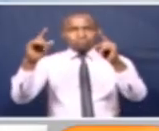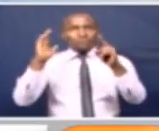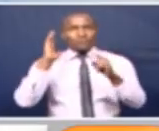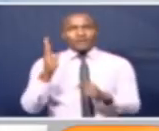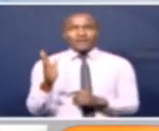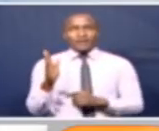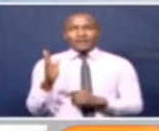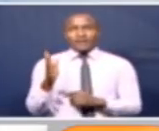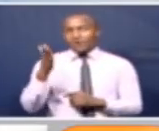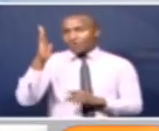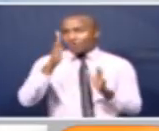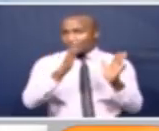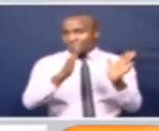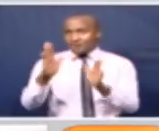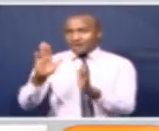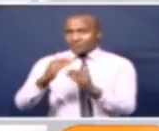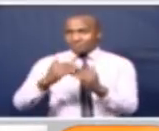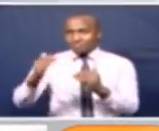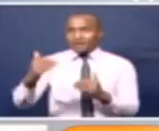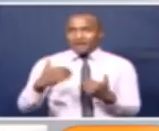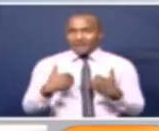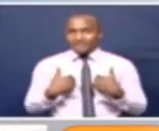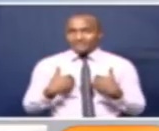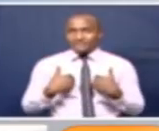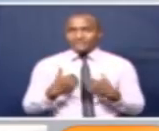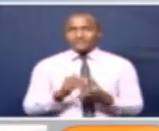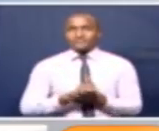plan over your life.